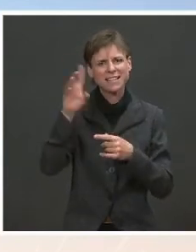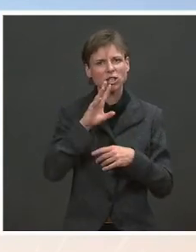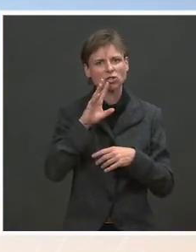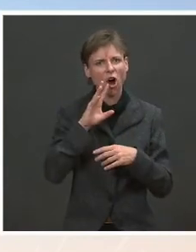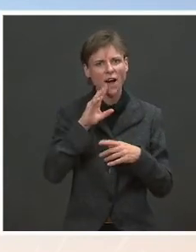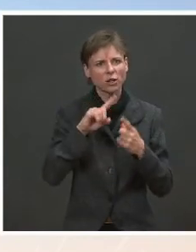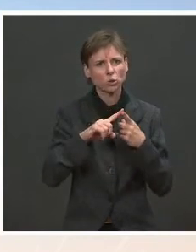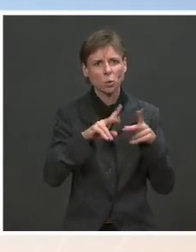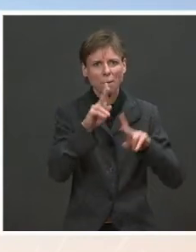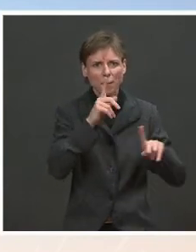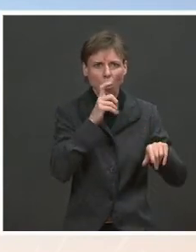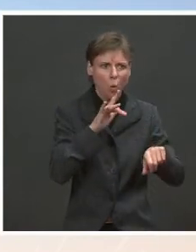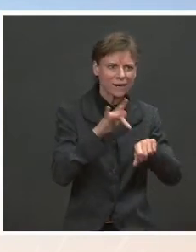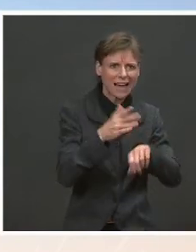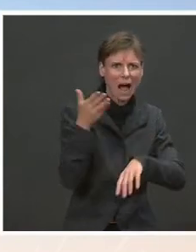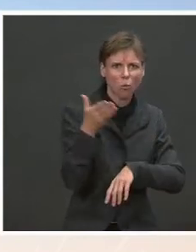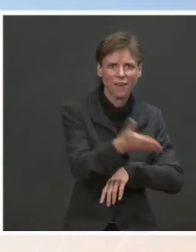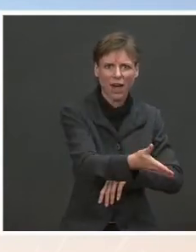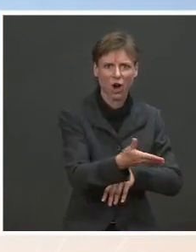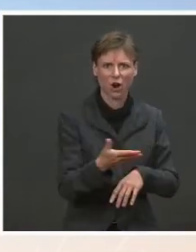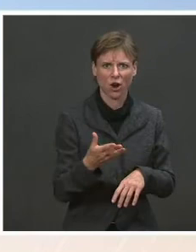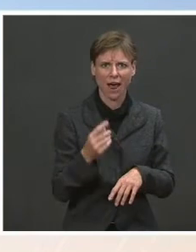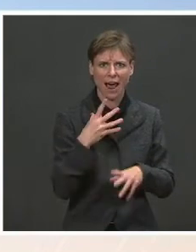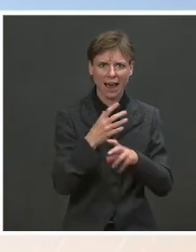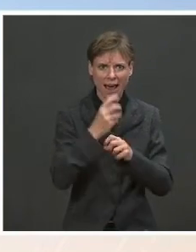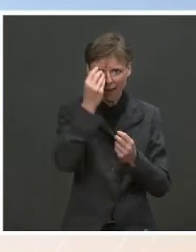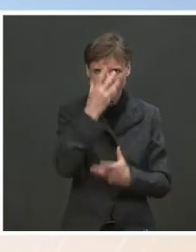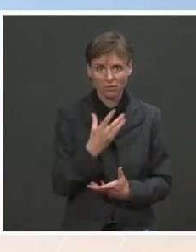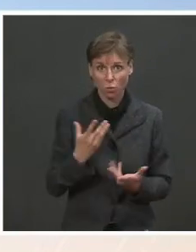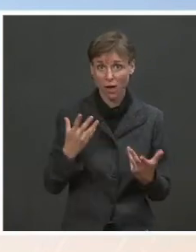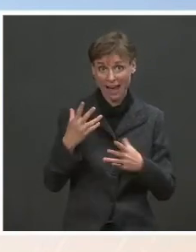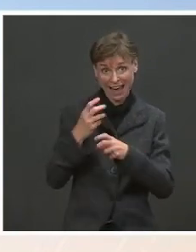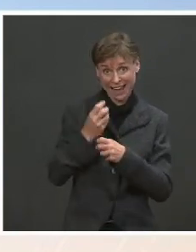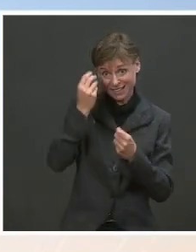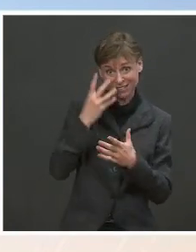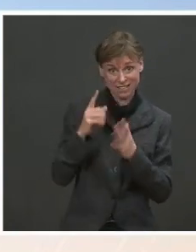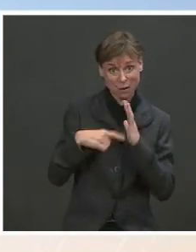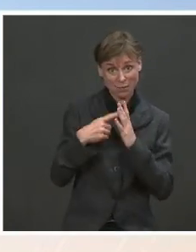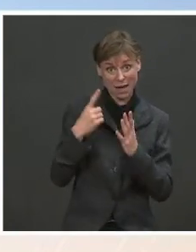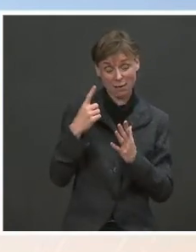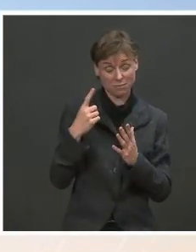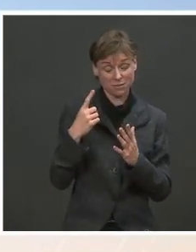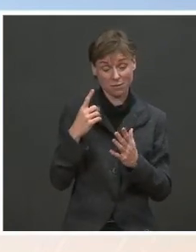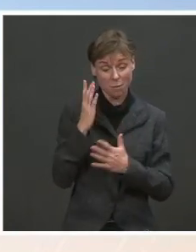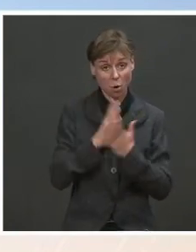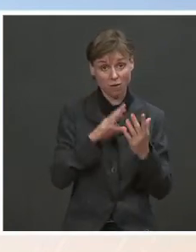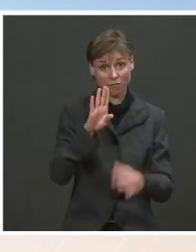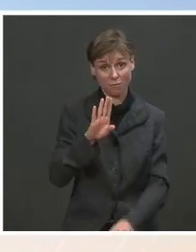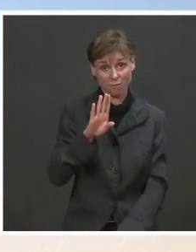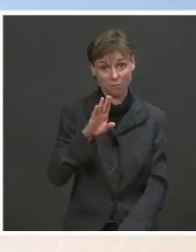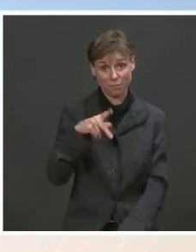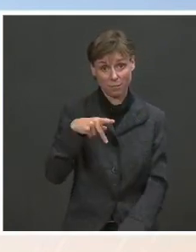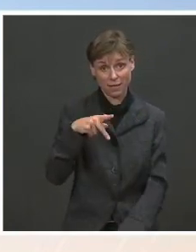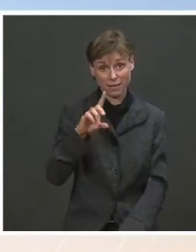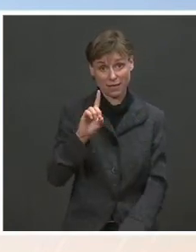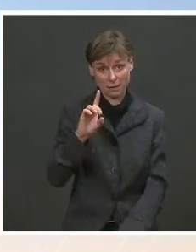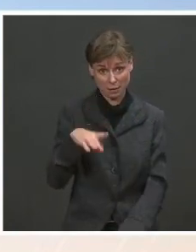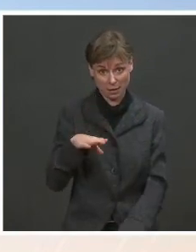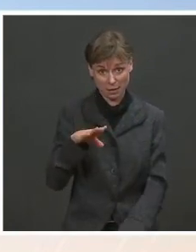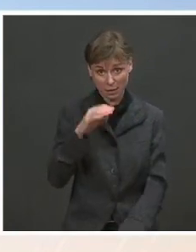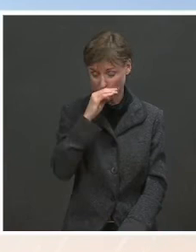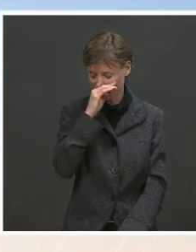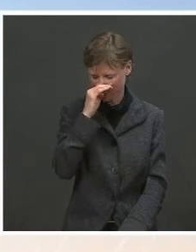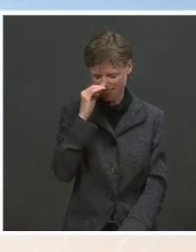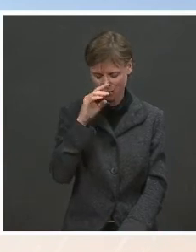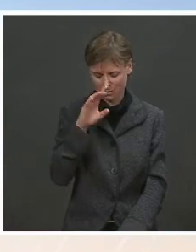first-hand look? Well, he's getting updates. I mean, sometimes it's a part of his PDB. He gets updates regularly. I mean, several times a week.